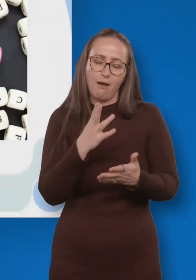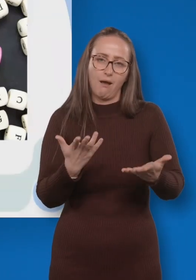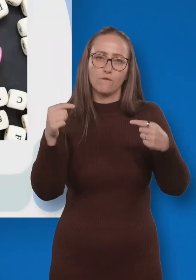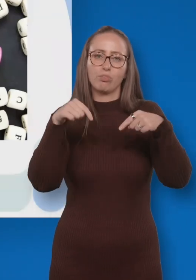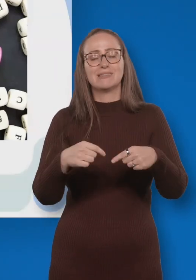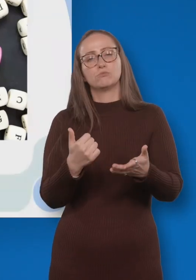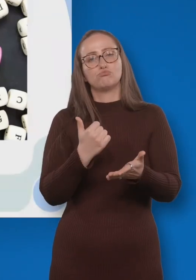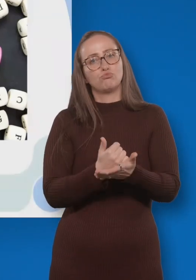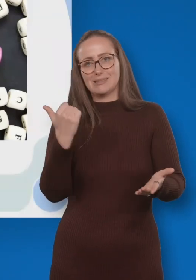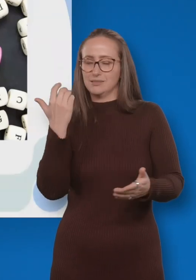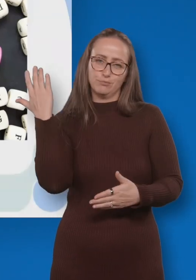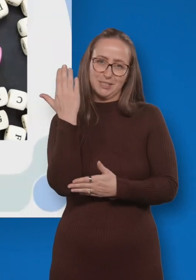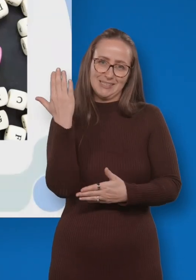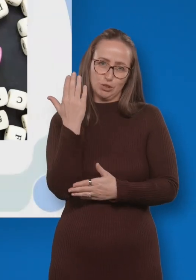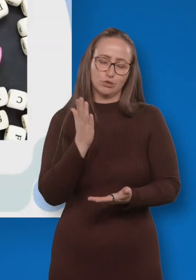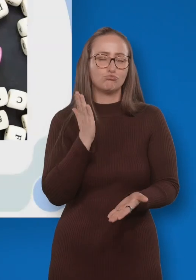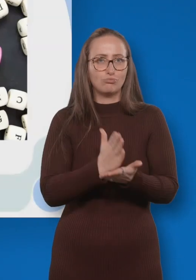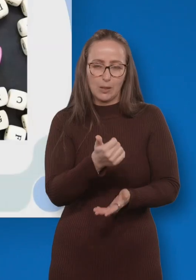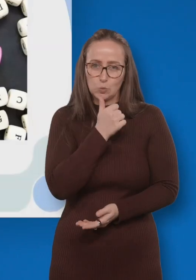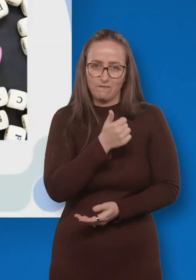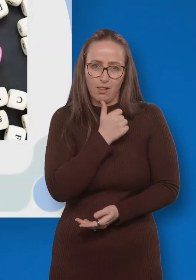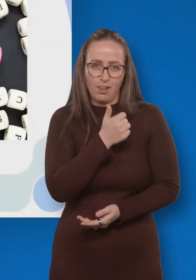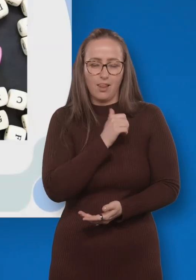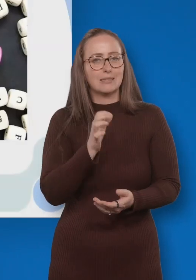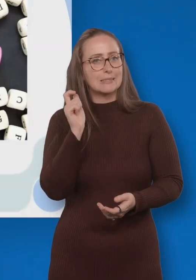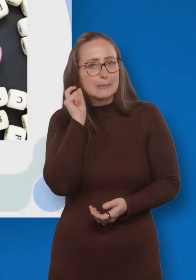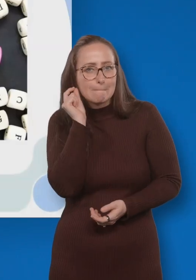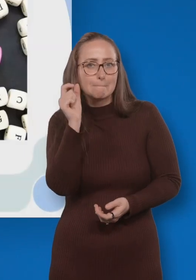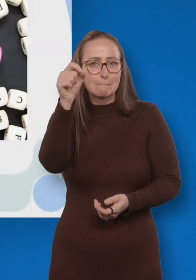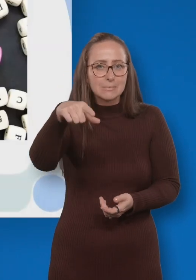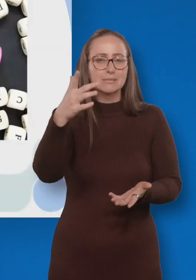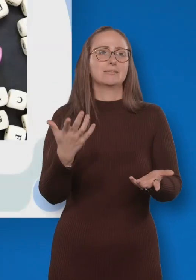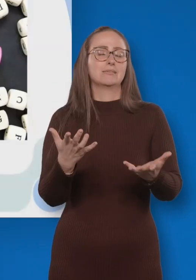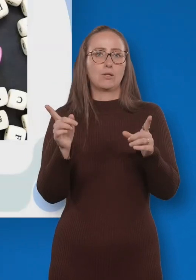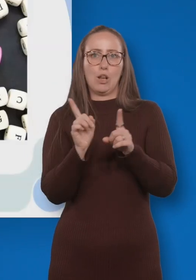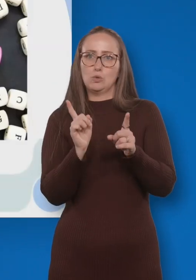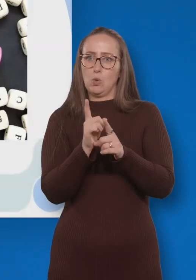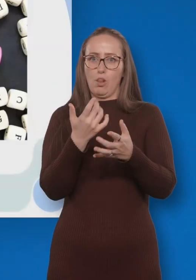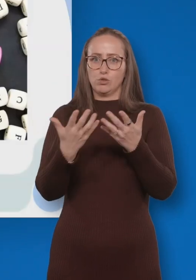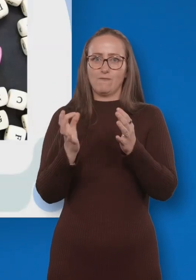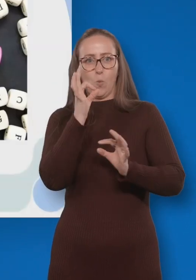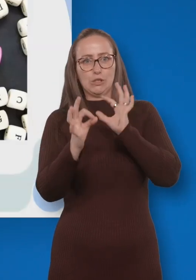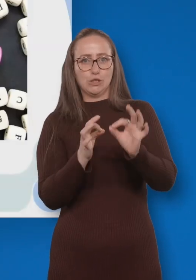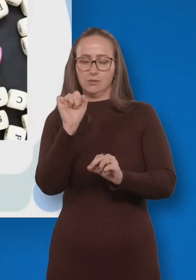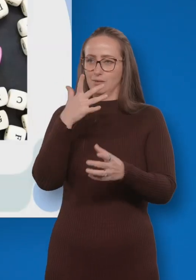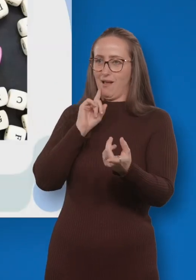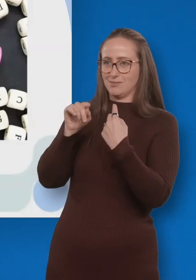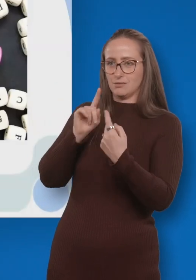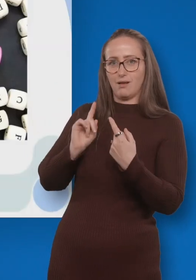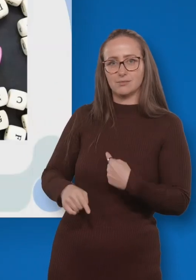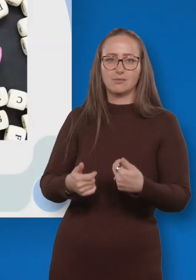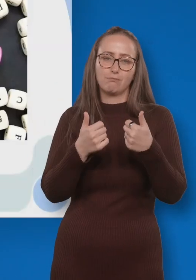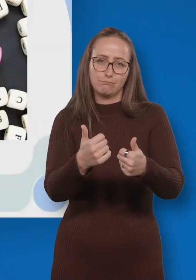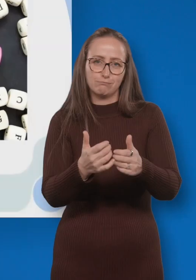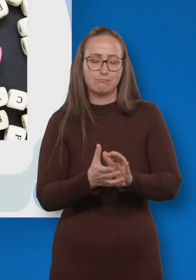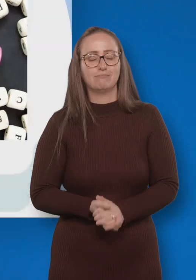for this great presentation, very useful tips, and also answering all those questions as